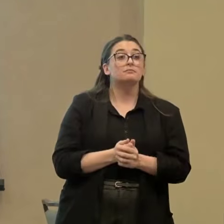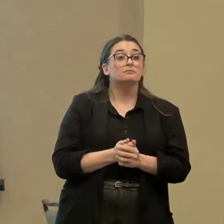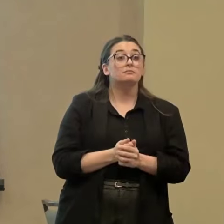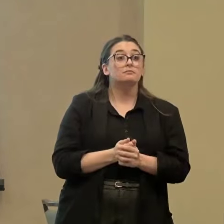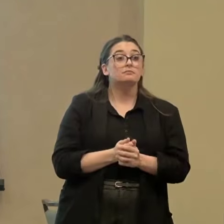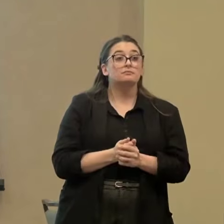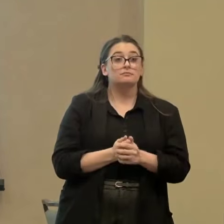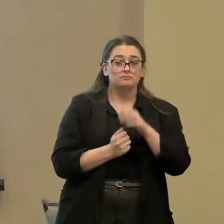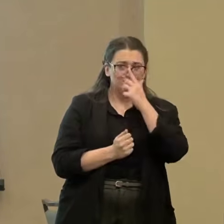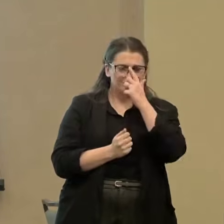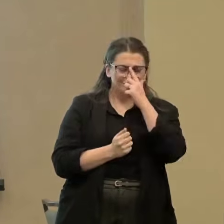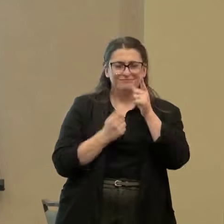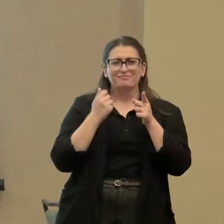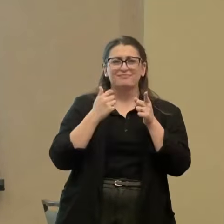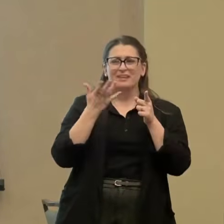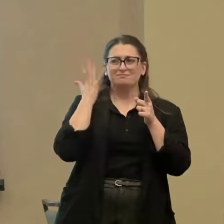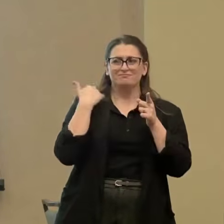started the Plaquenil,